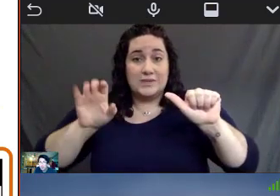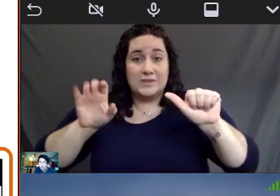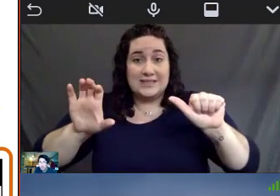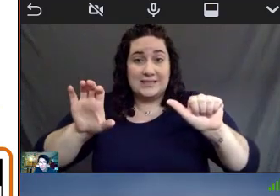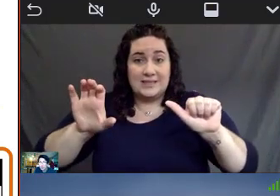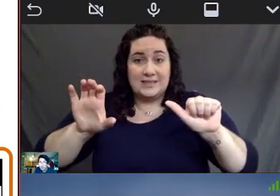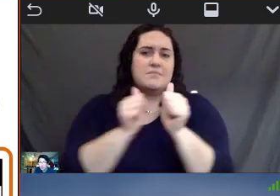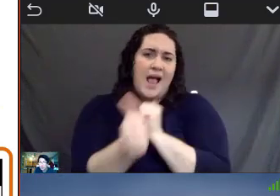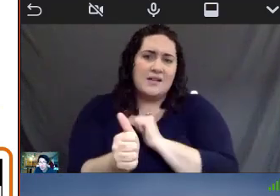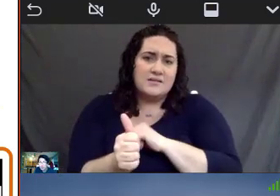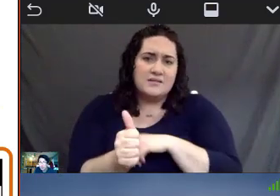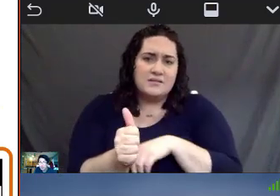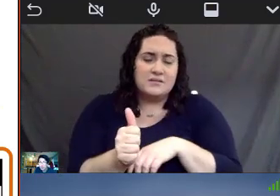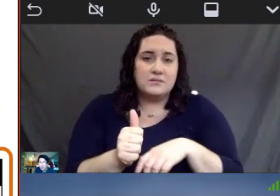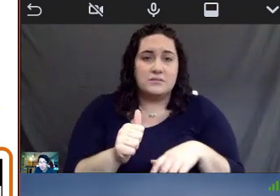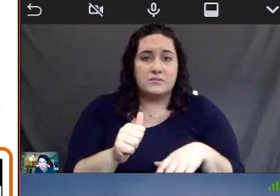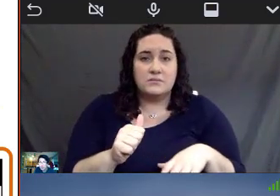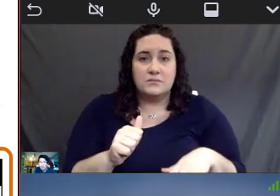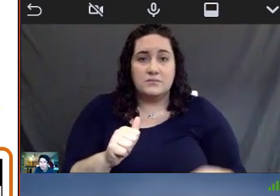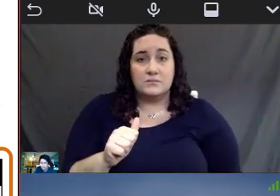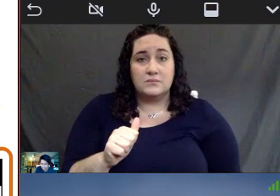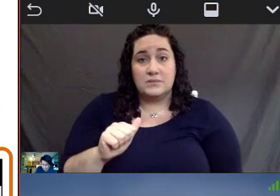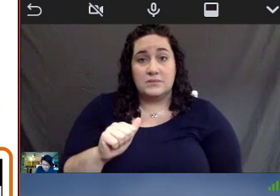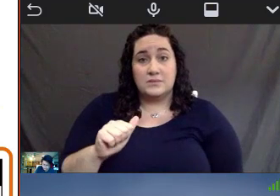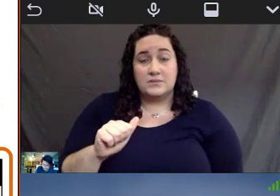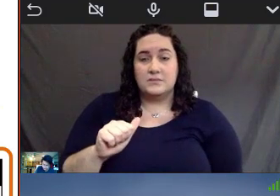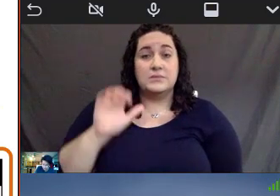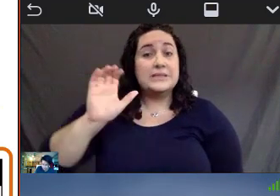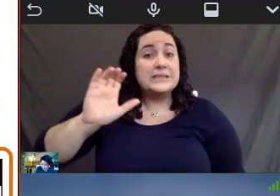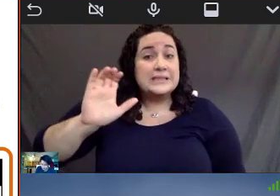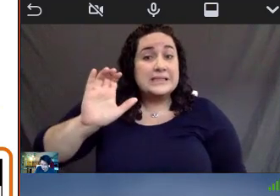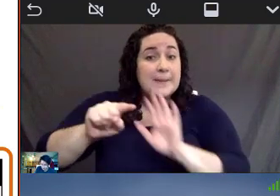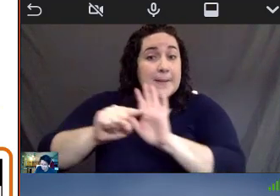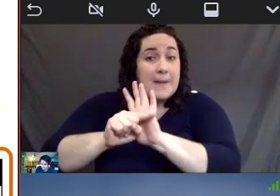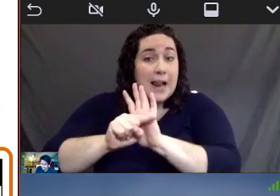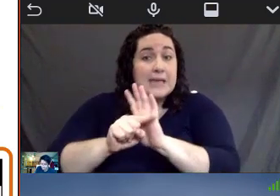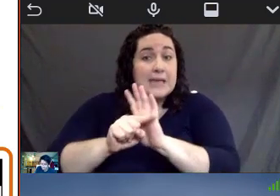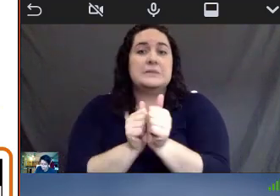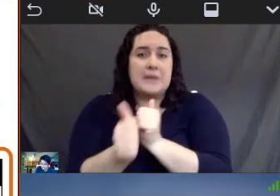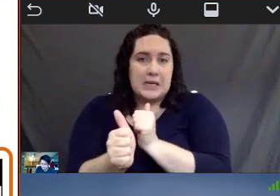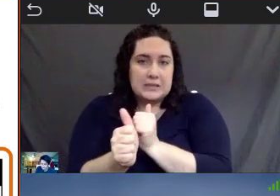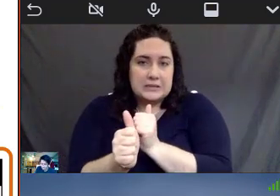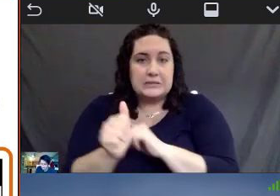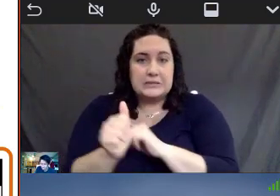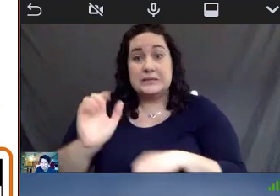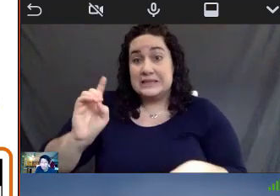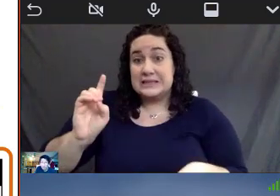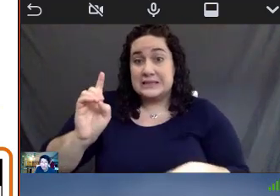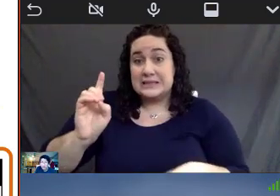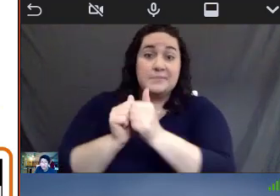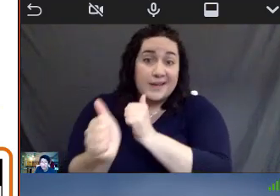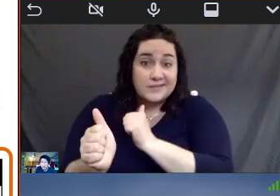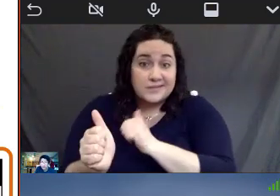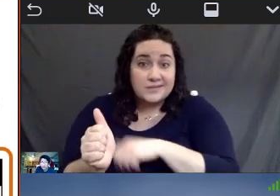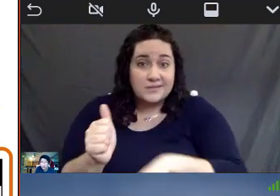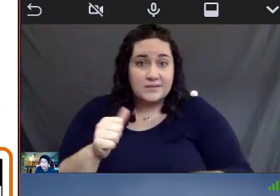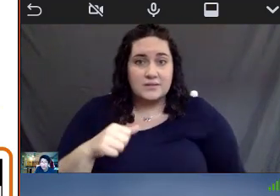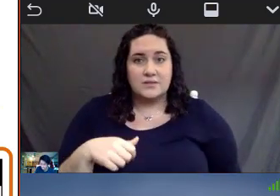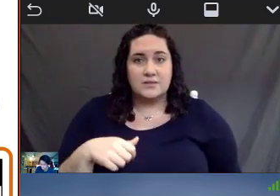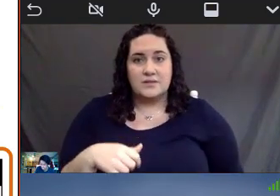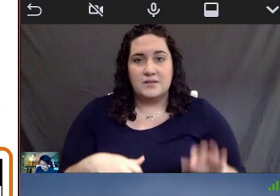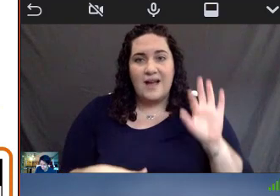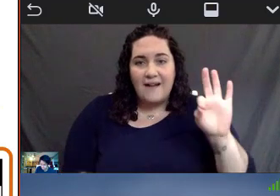minus or D, and no pass is an F. So again, I think that,